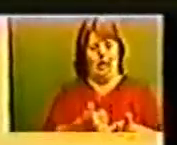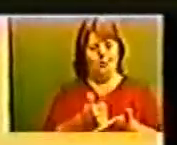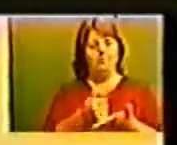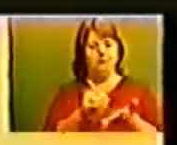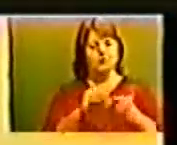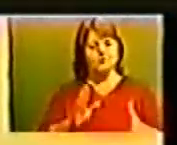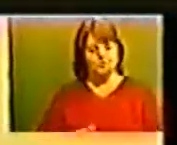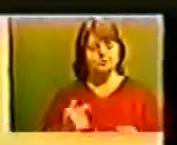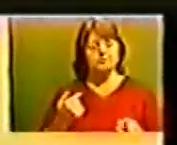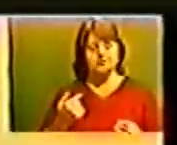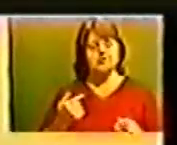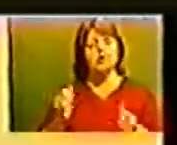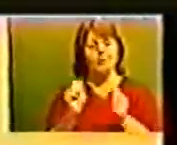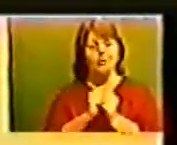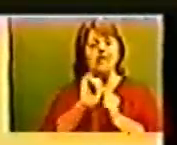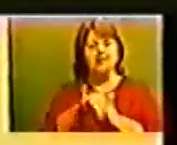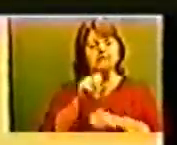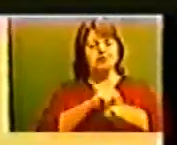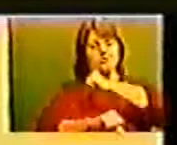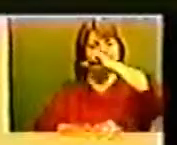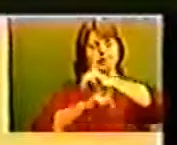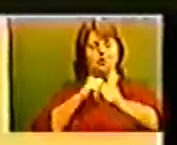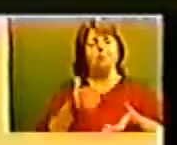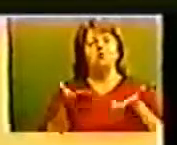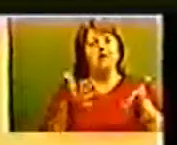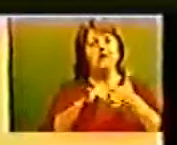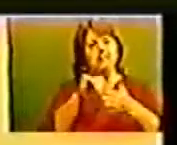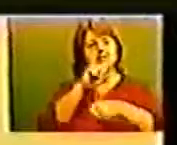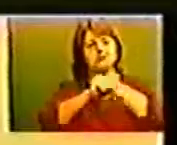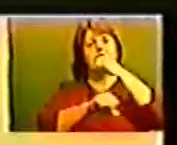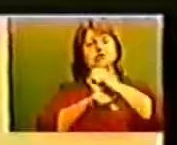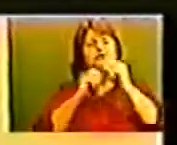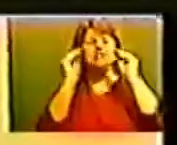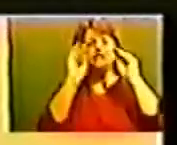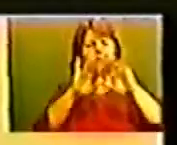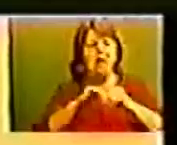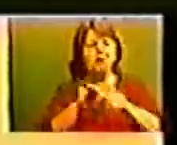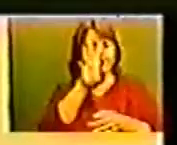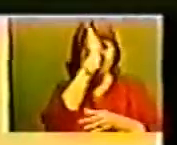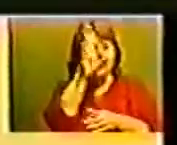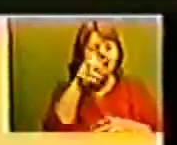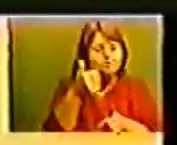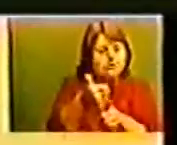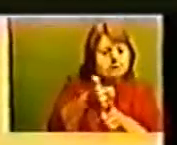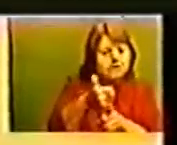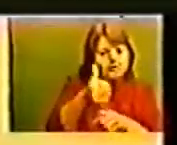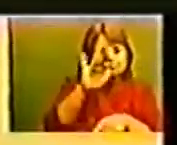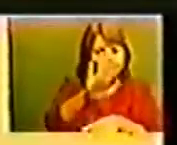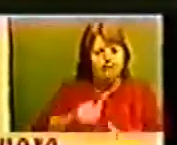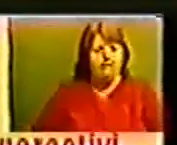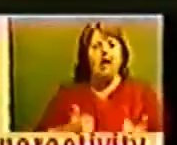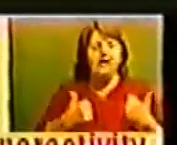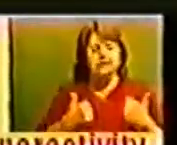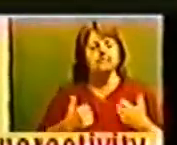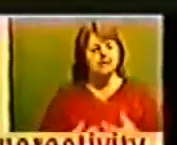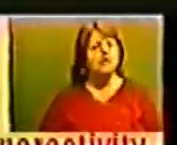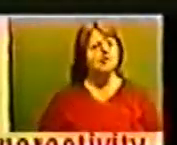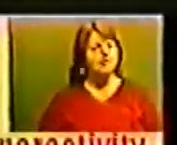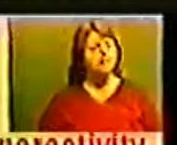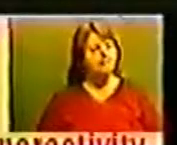them with this structure, provide the structure, teach them how to create structure in their own lives.